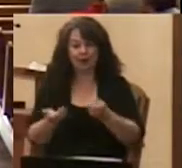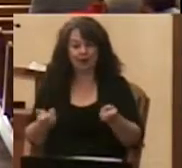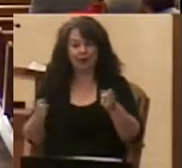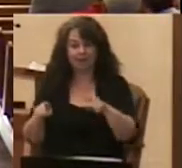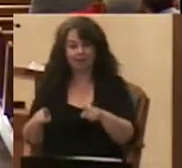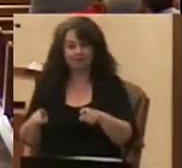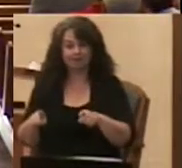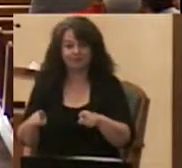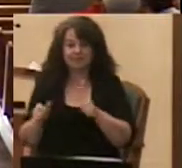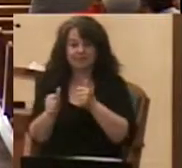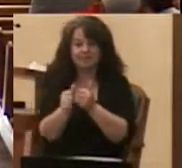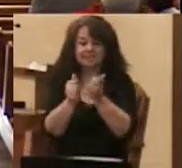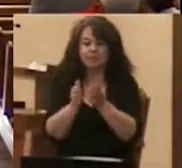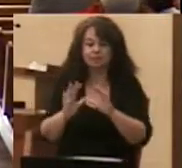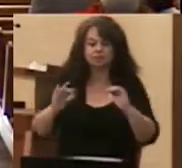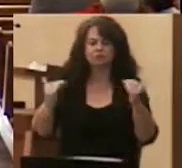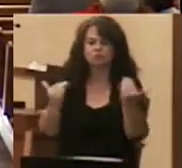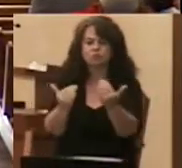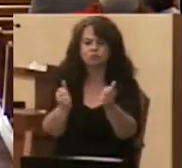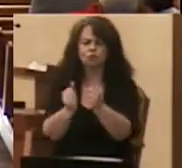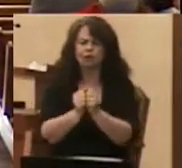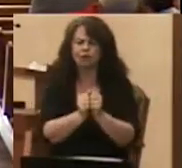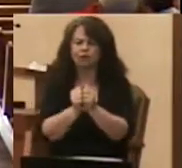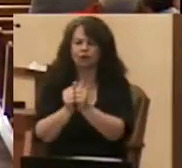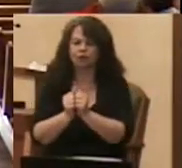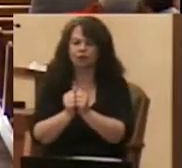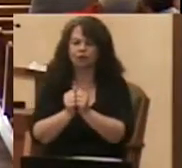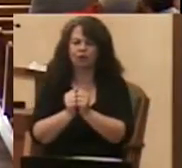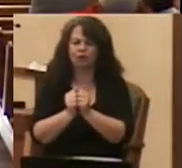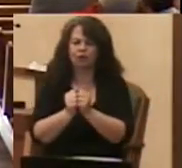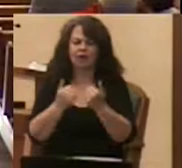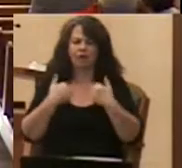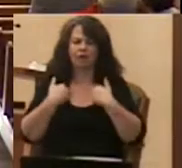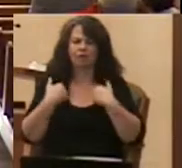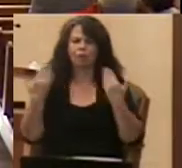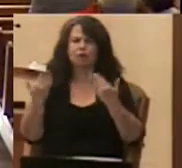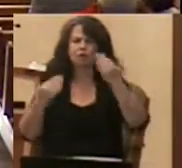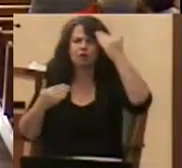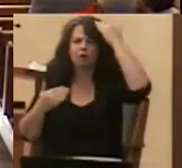The disciples came together, and what appeared on their heads?